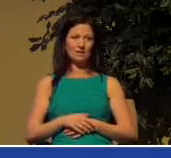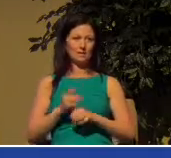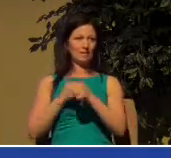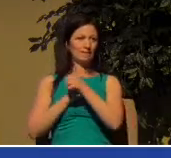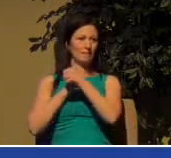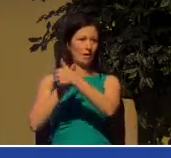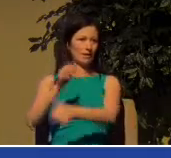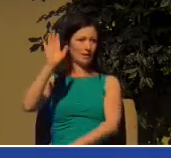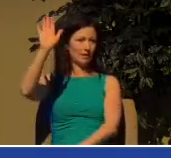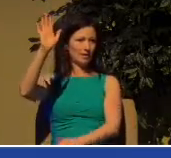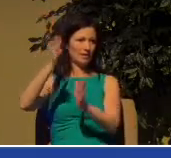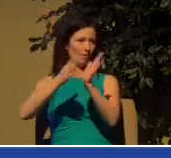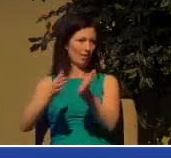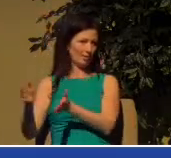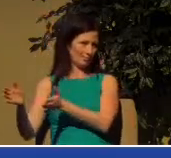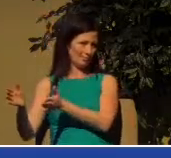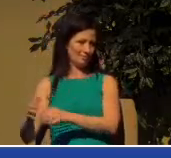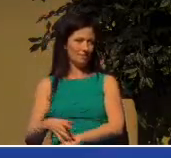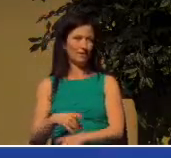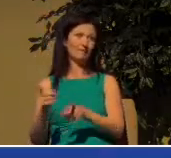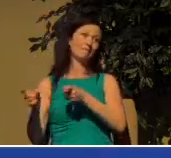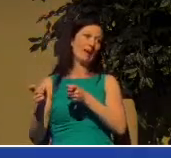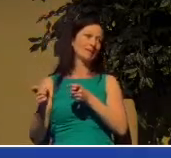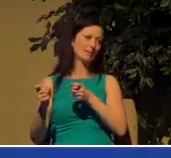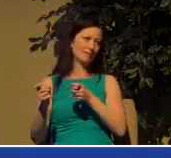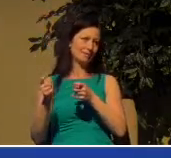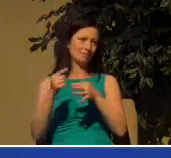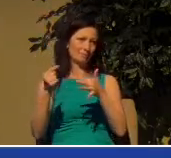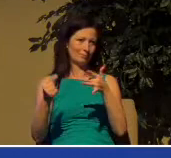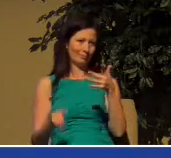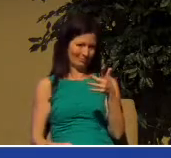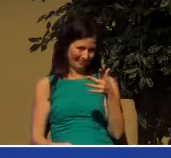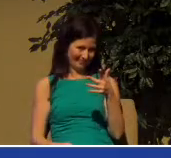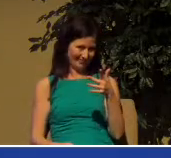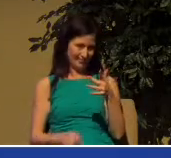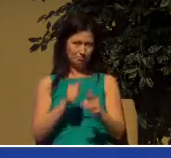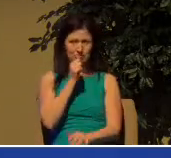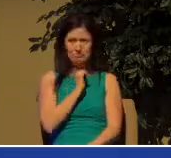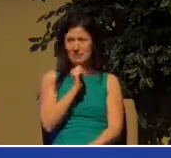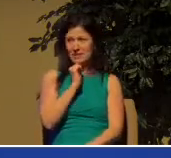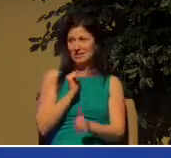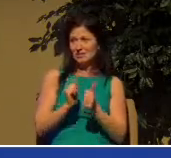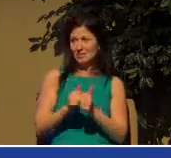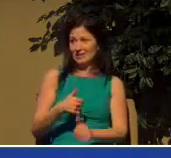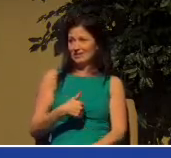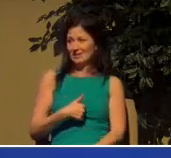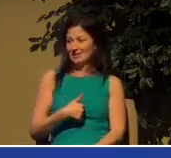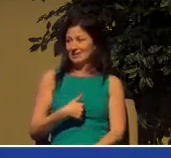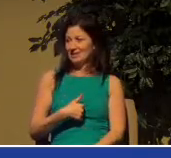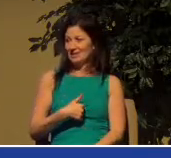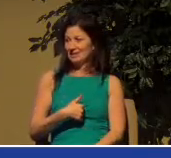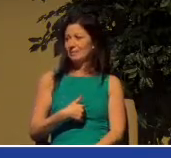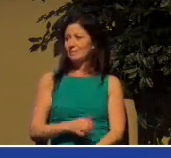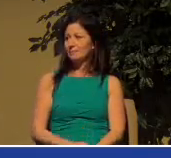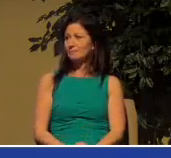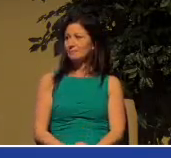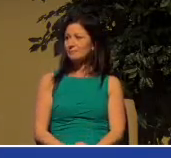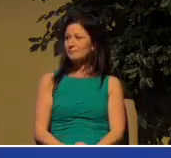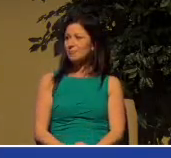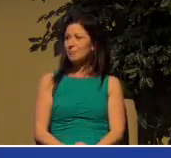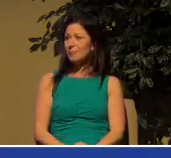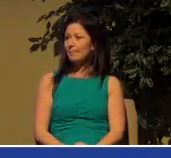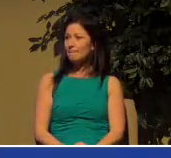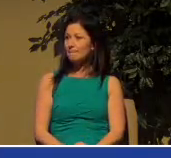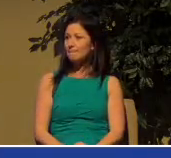and the purpose of God. I'll go quickly with this, but bear with me, because this is what gives